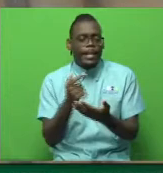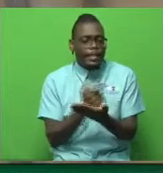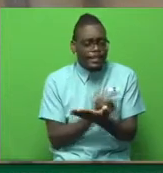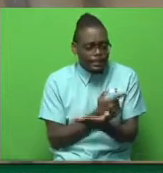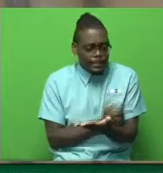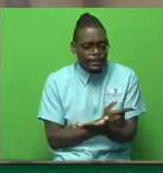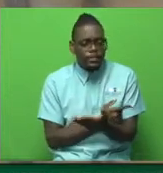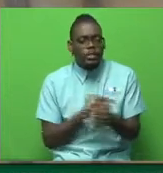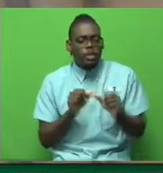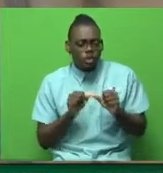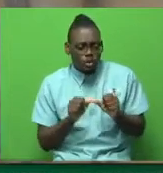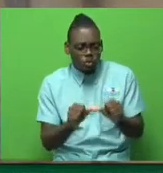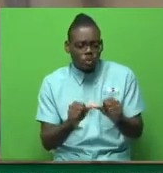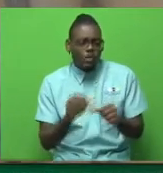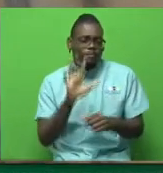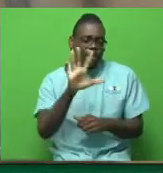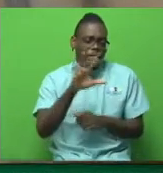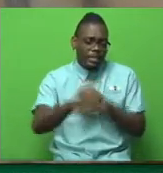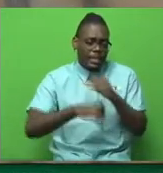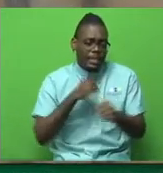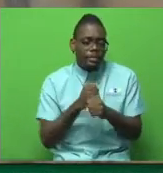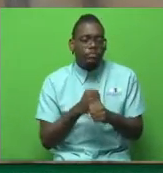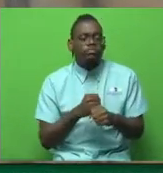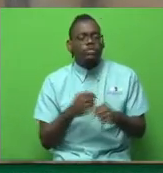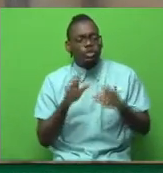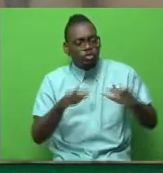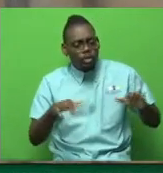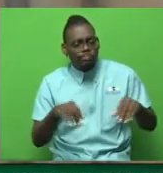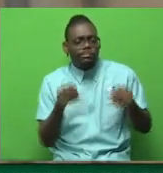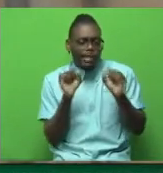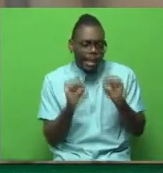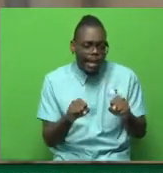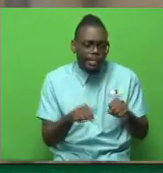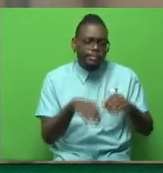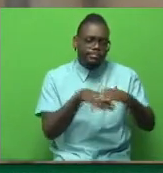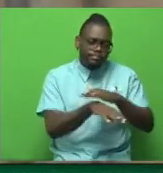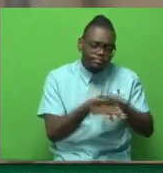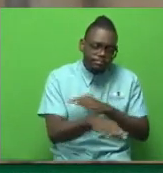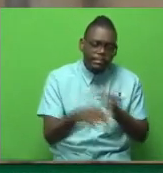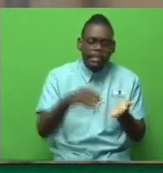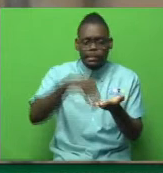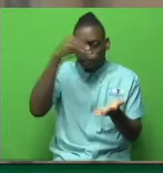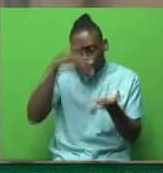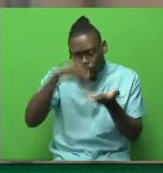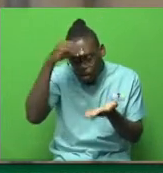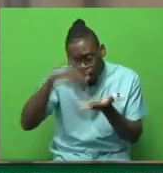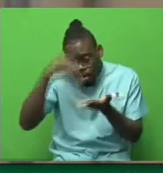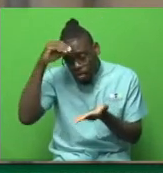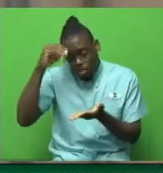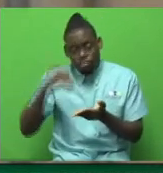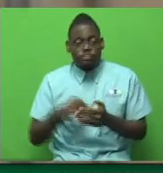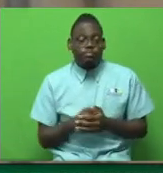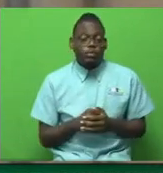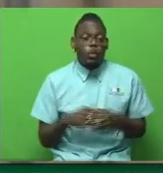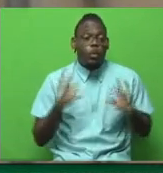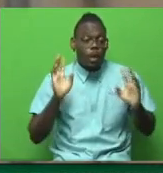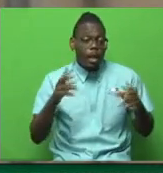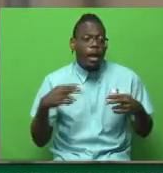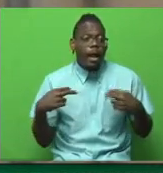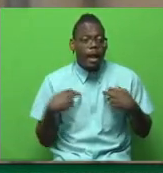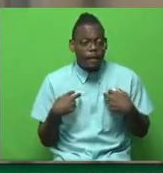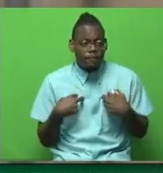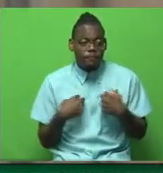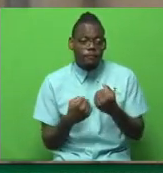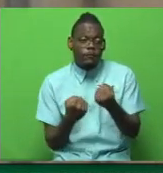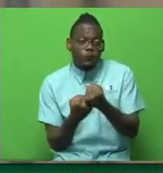students in the vacation time to be engaged in learning dedicated student Support Services Personnel have been